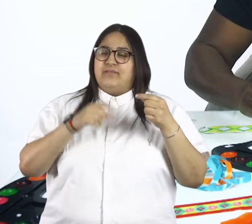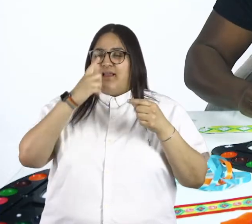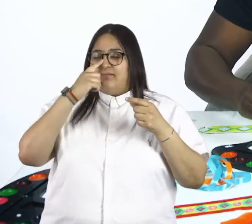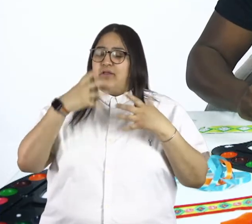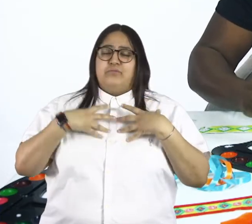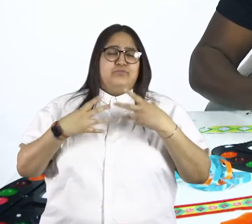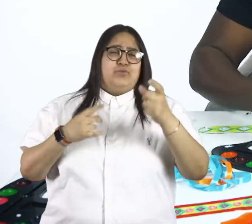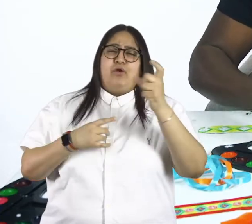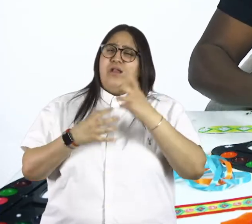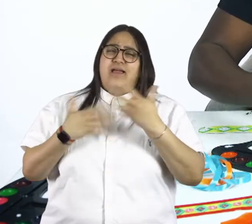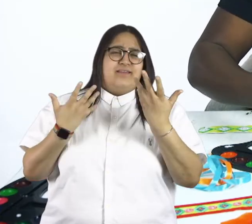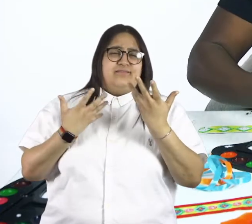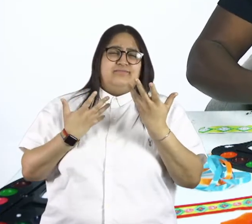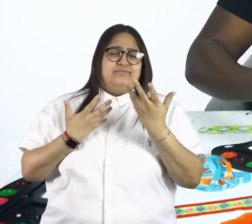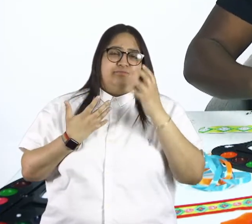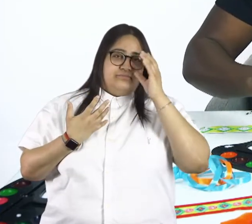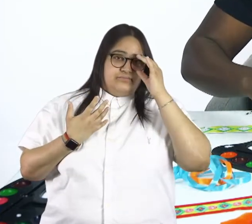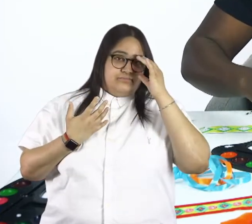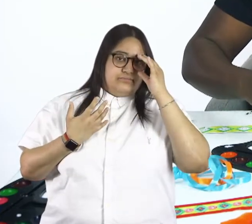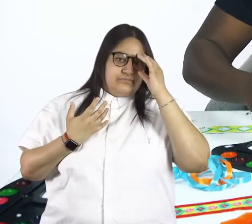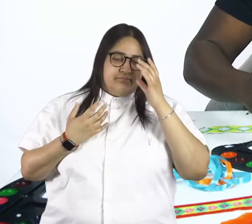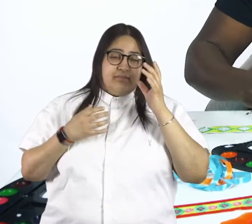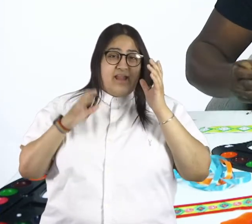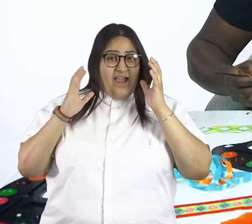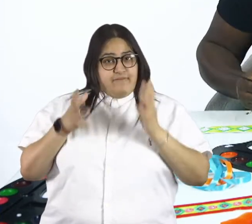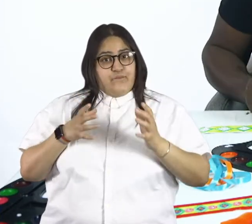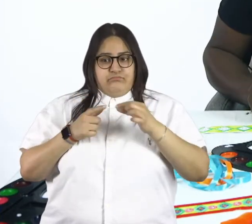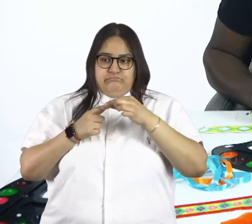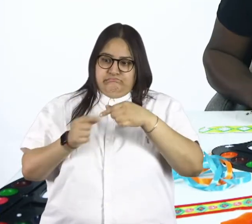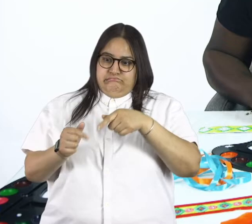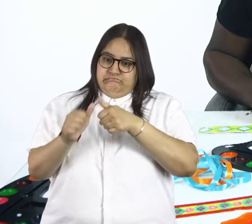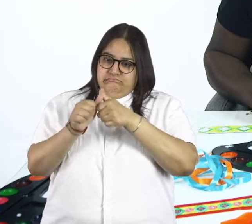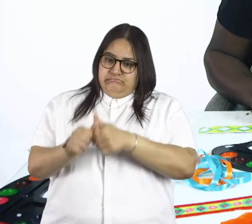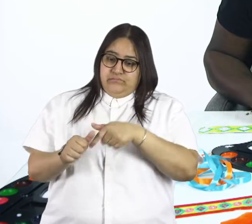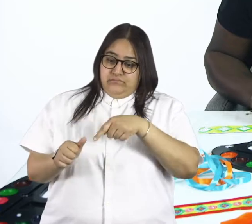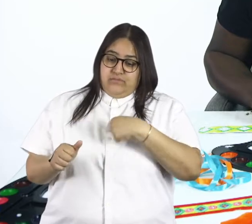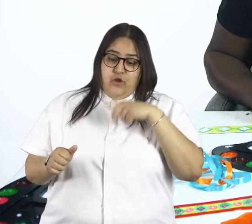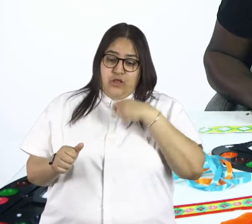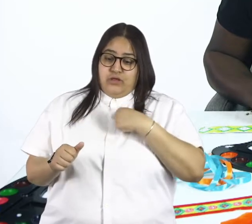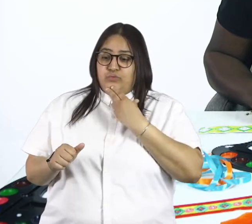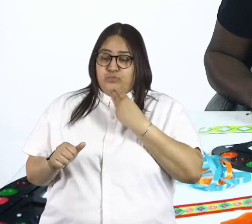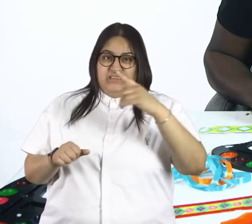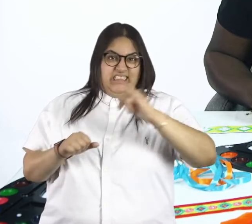have to stick to the colors that I'm using.